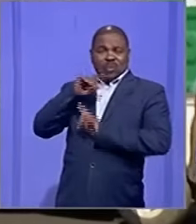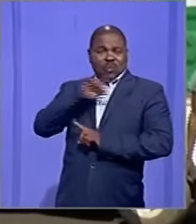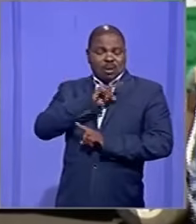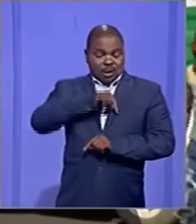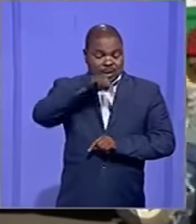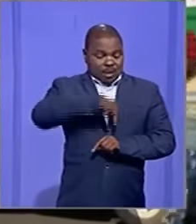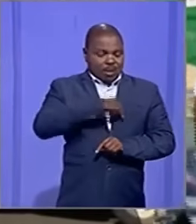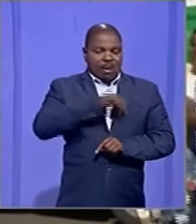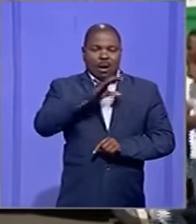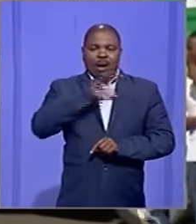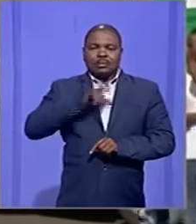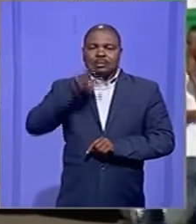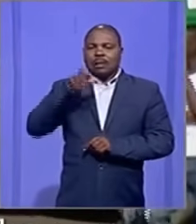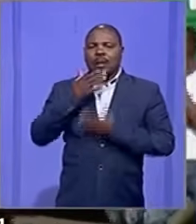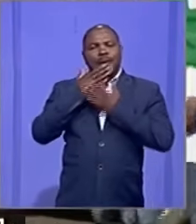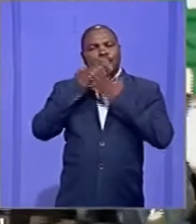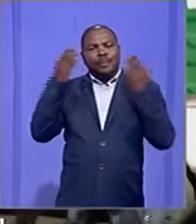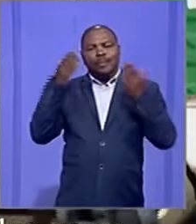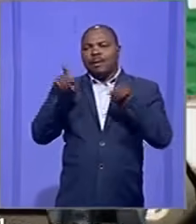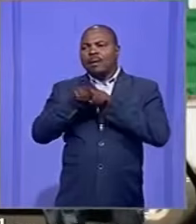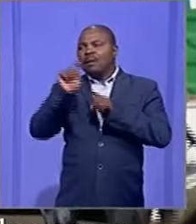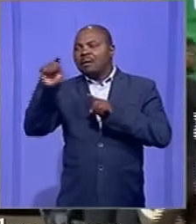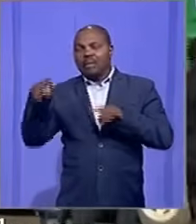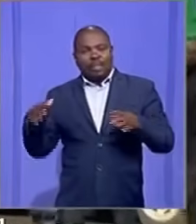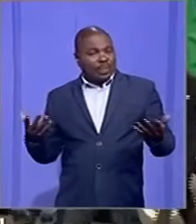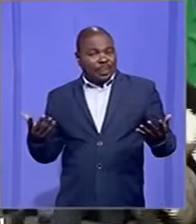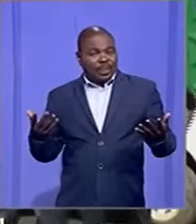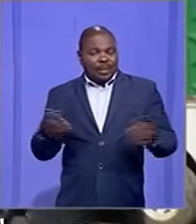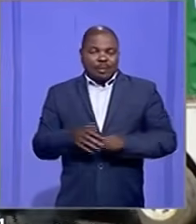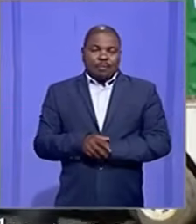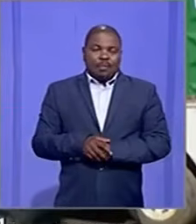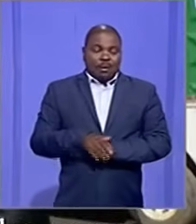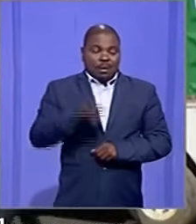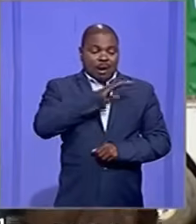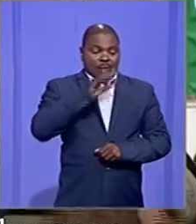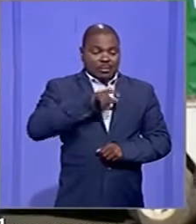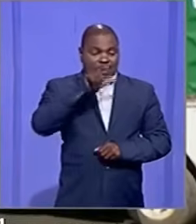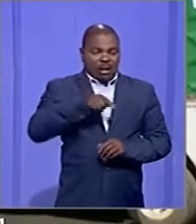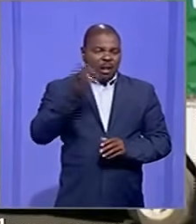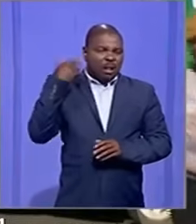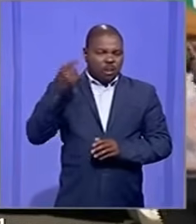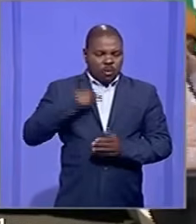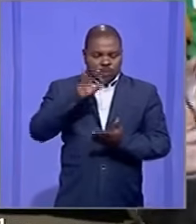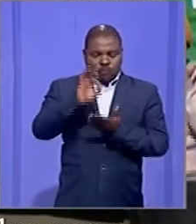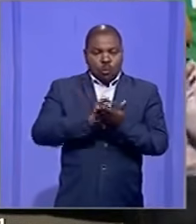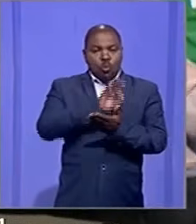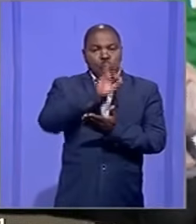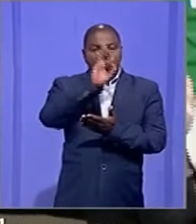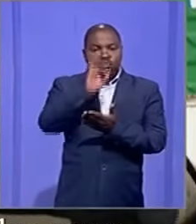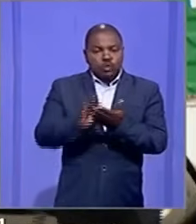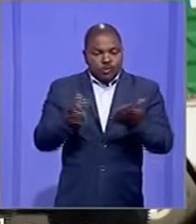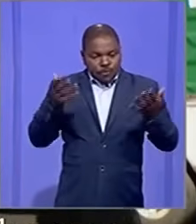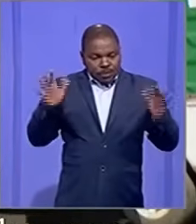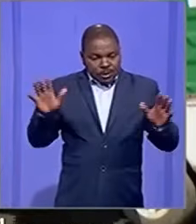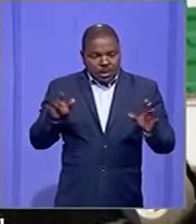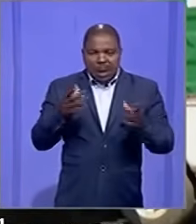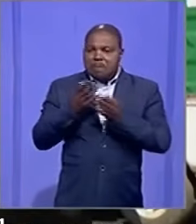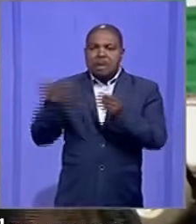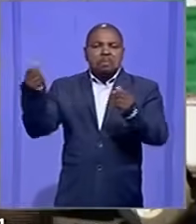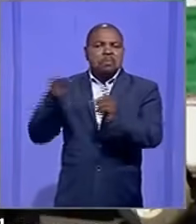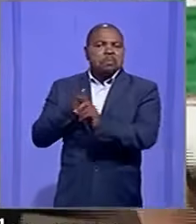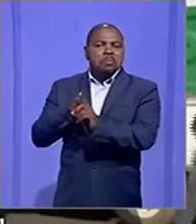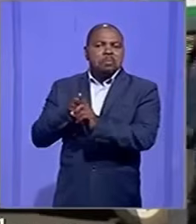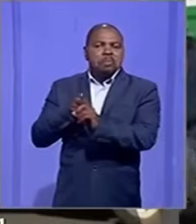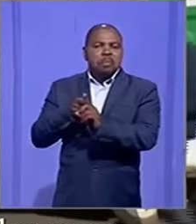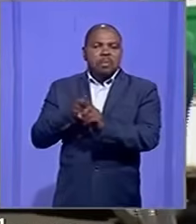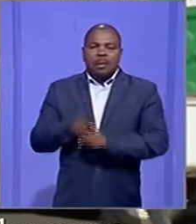have councillor like those other areas. Our councillor says we have voted, she's nowhere to be found. So now